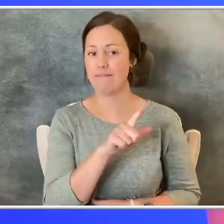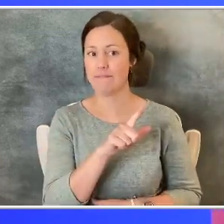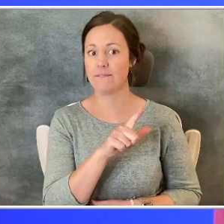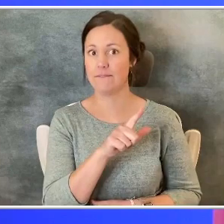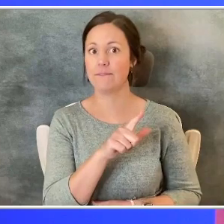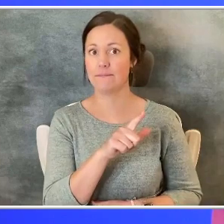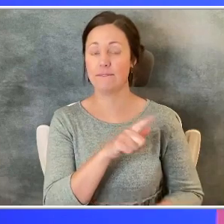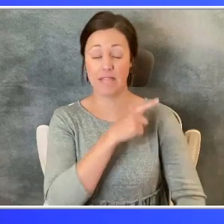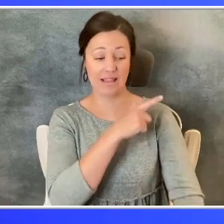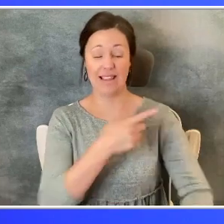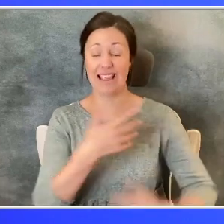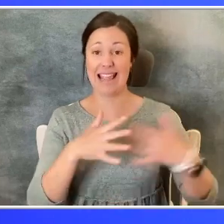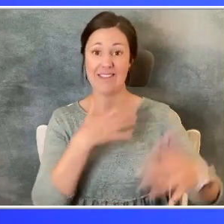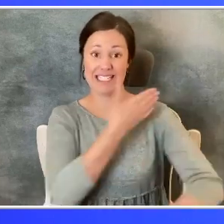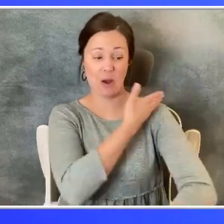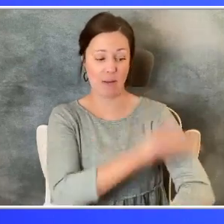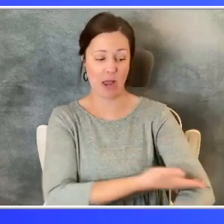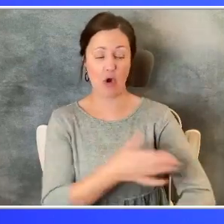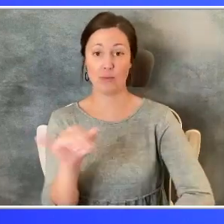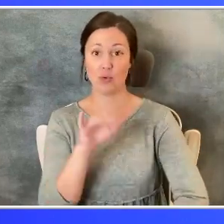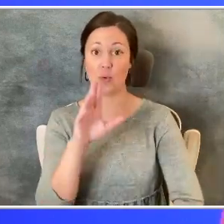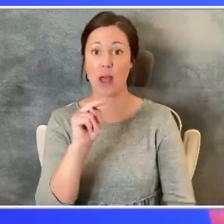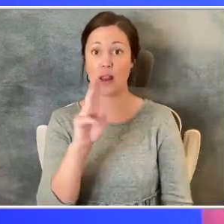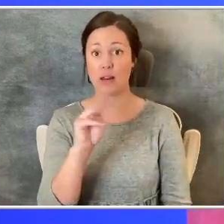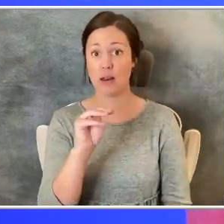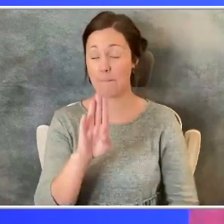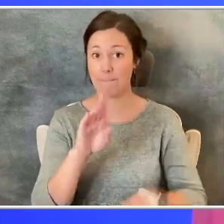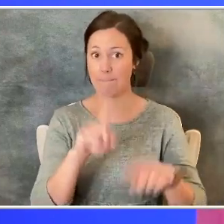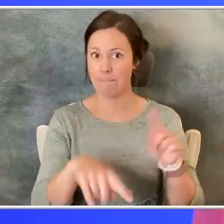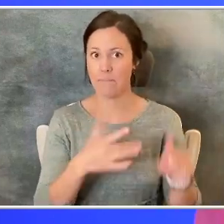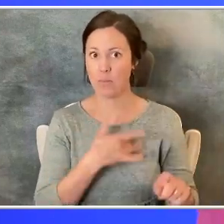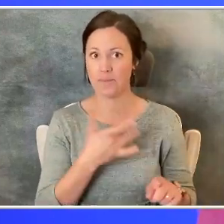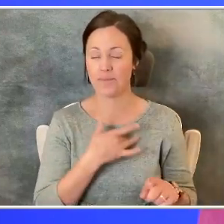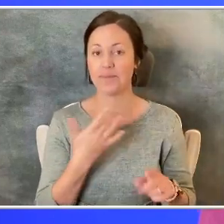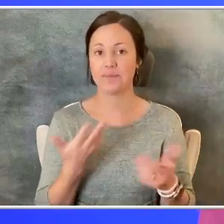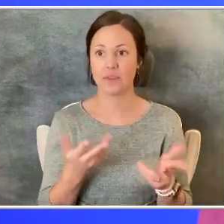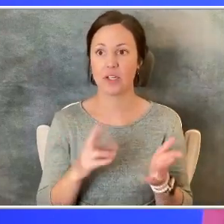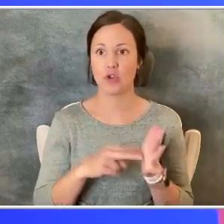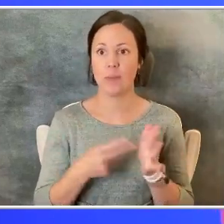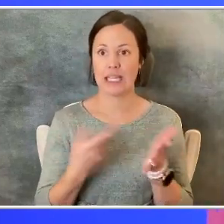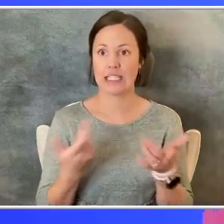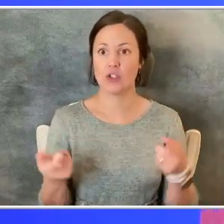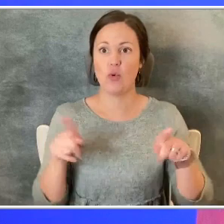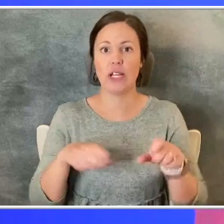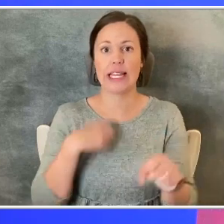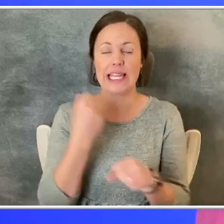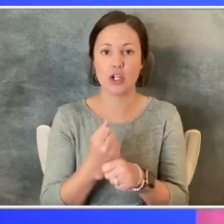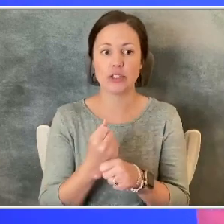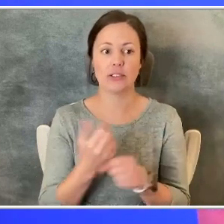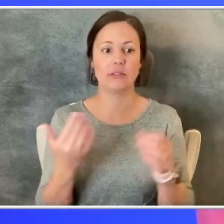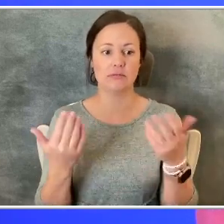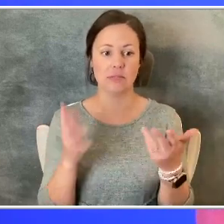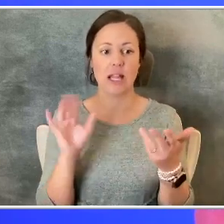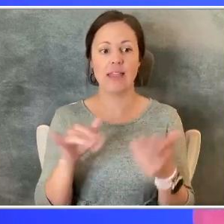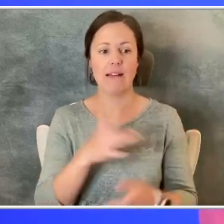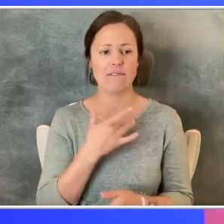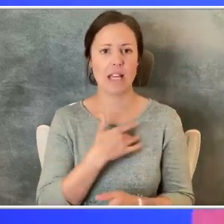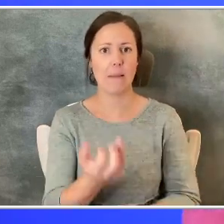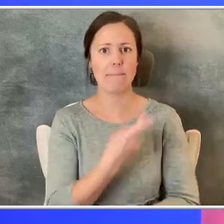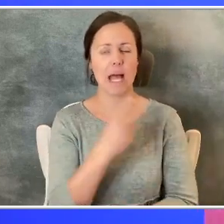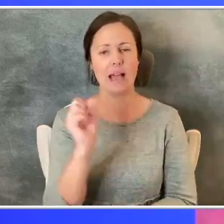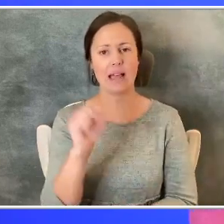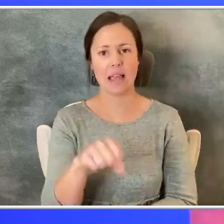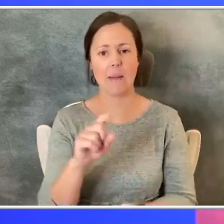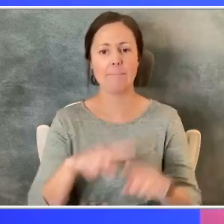arm. And so over the course of the years, I have all that feeling back, but I have also noticed that in